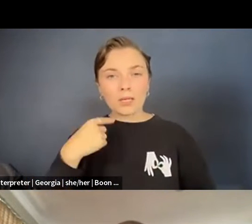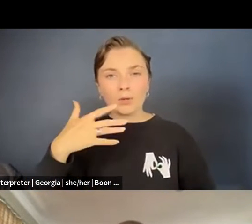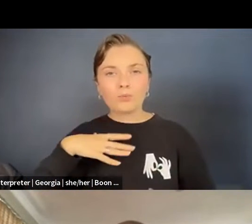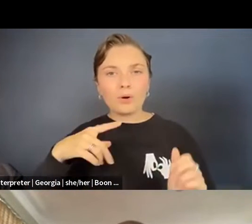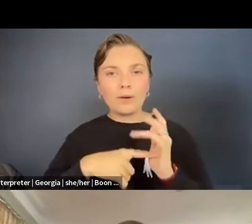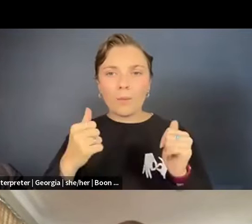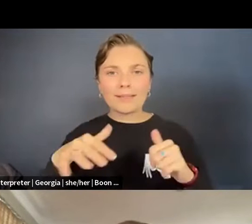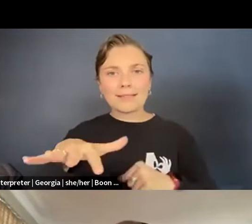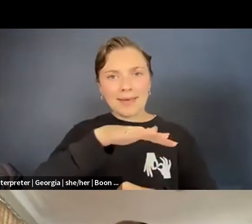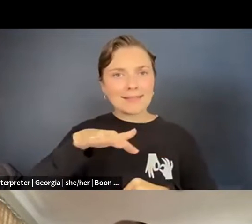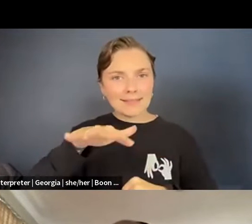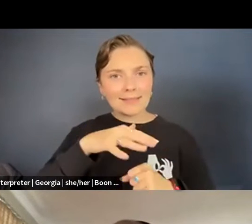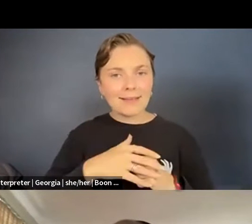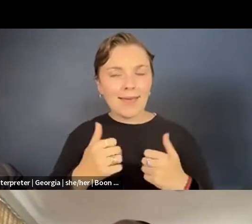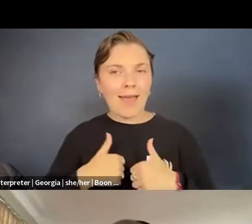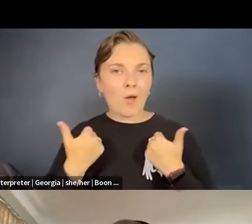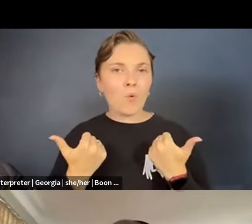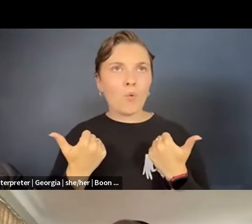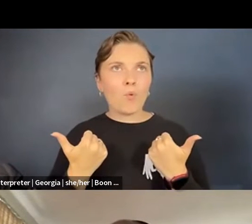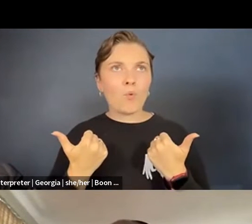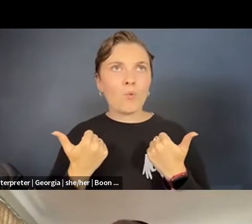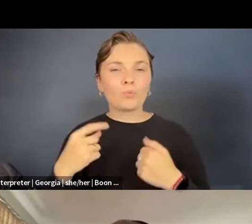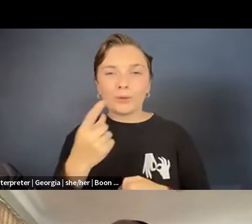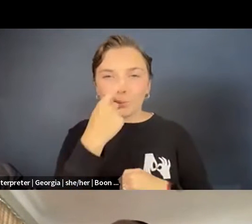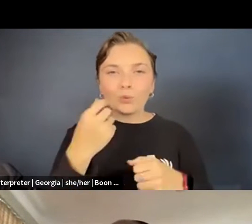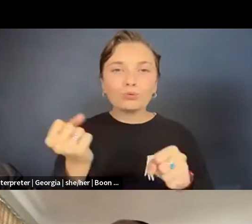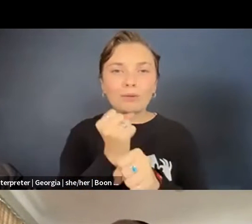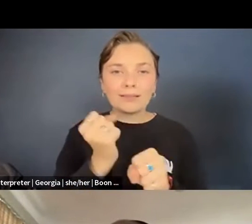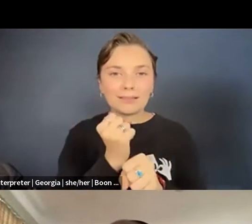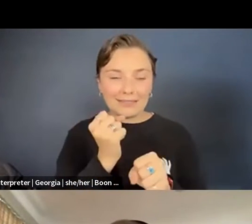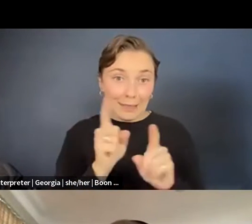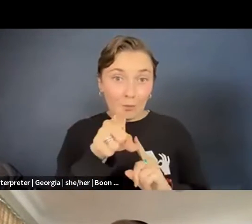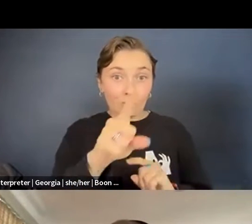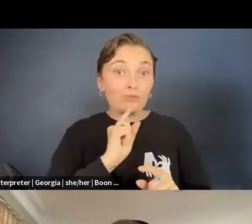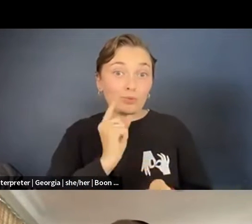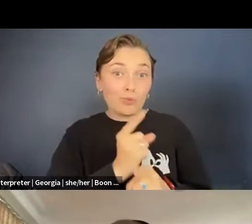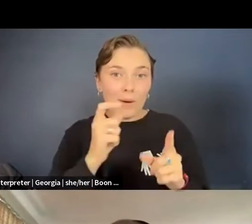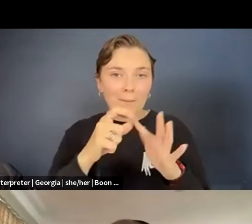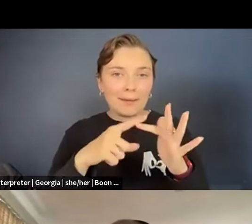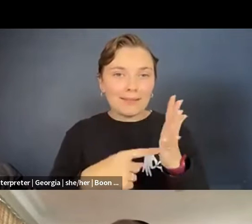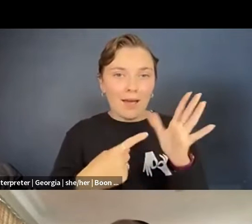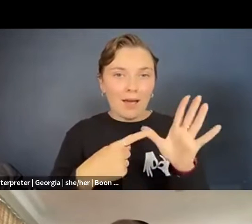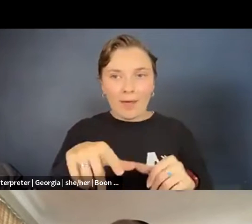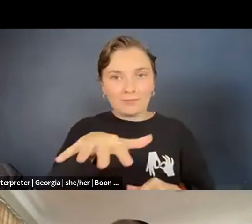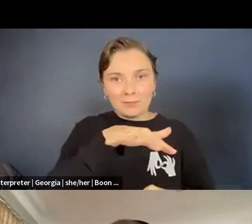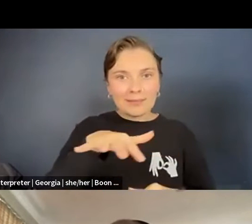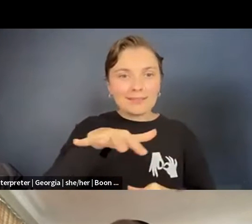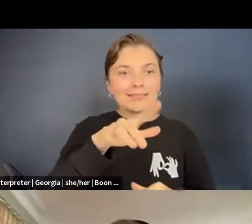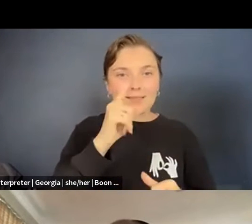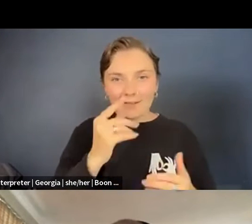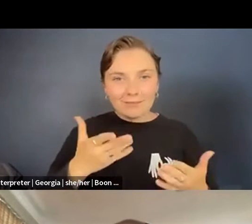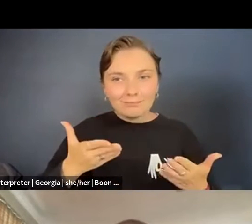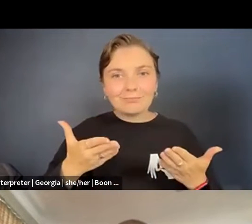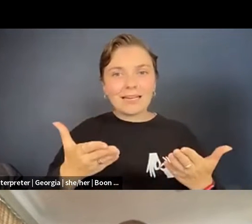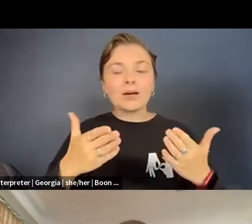have a space where we could create, much what you've said there, Peter, a space that allows